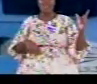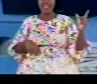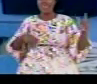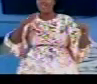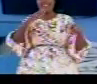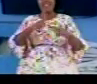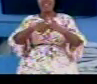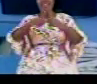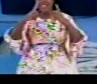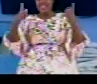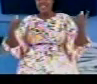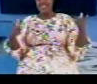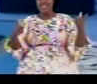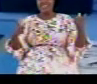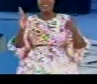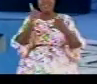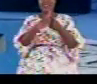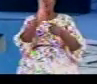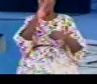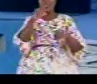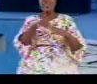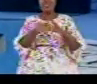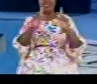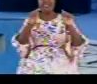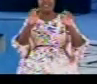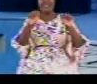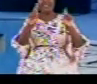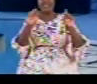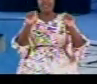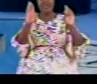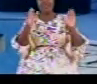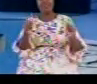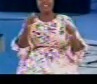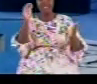Great to be in Taraba again.